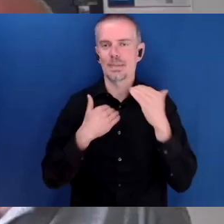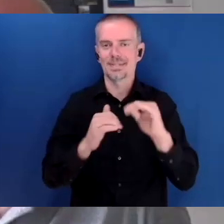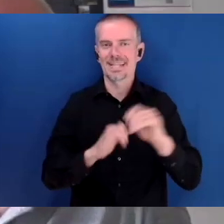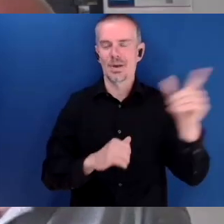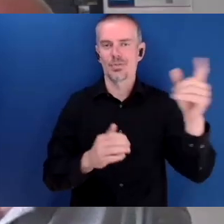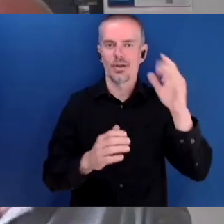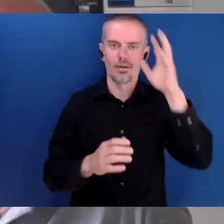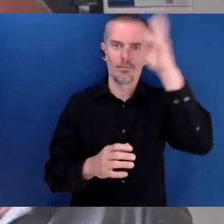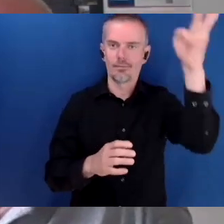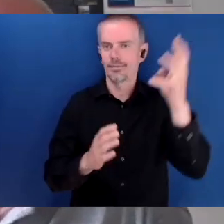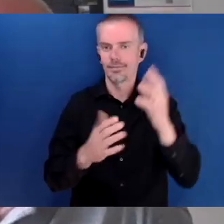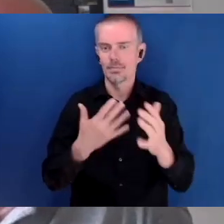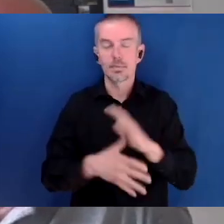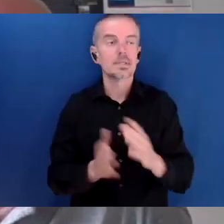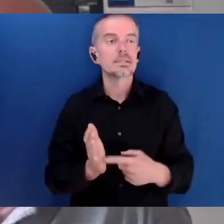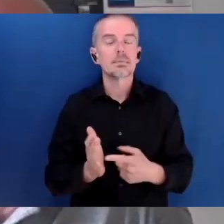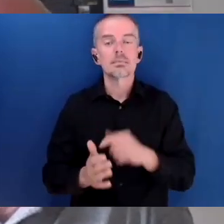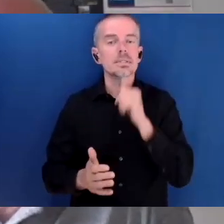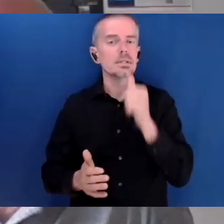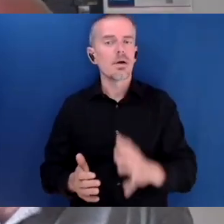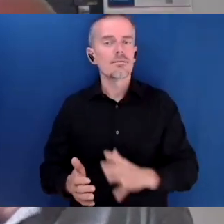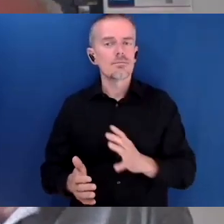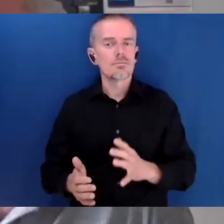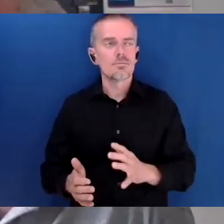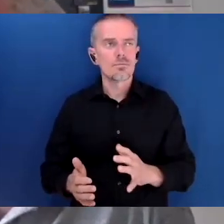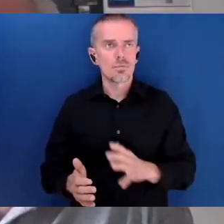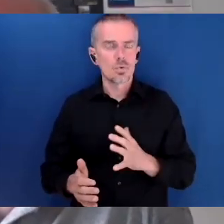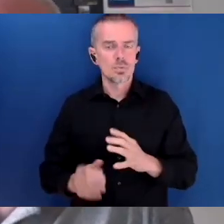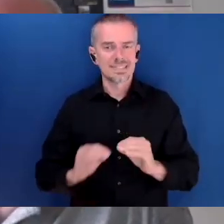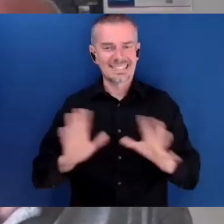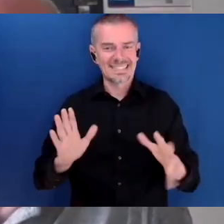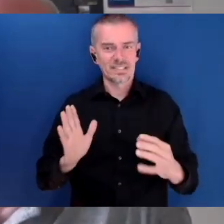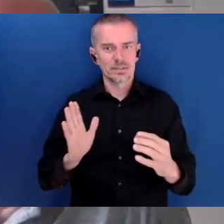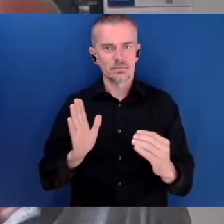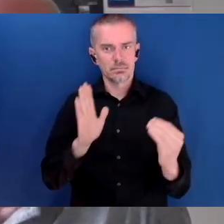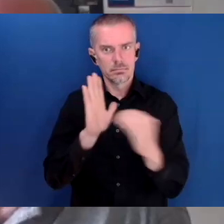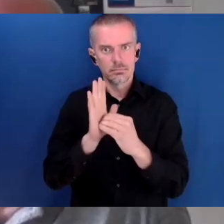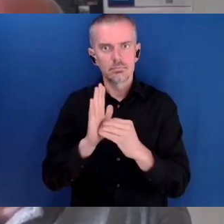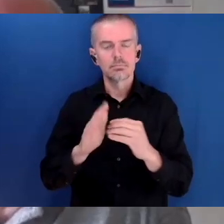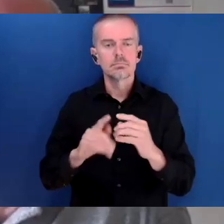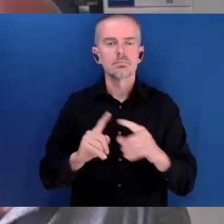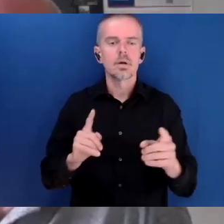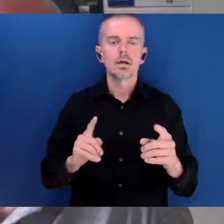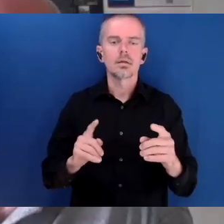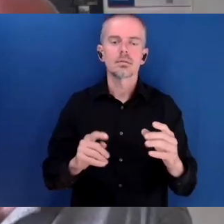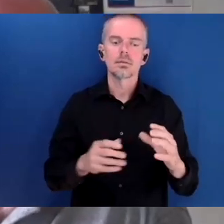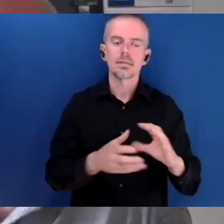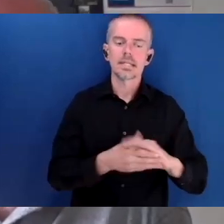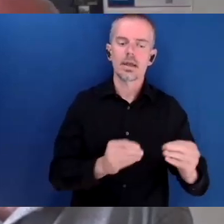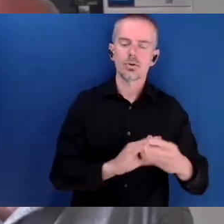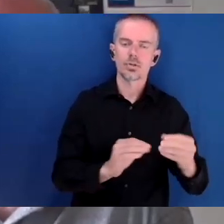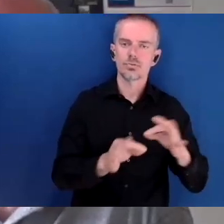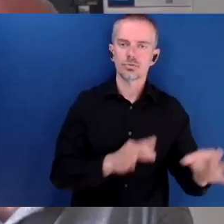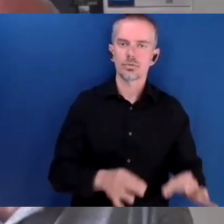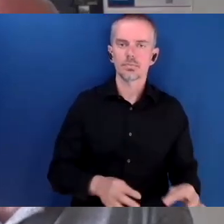it's informal and they can put it in just kind of the narrative descriptions of the budget law where they say, we